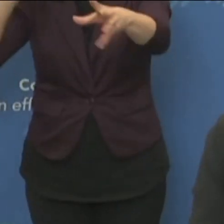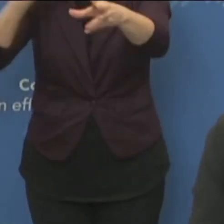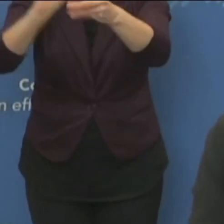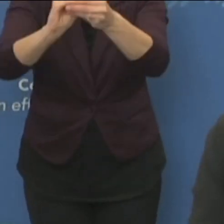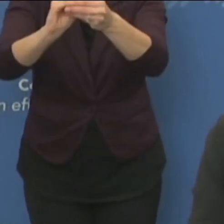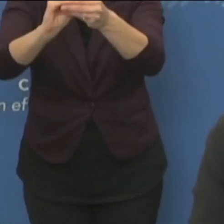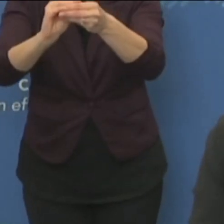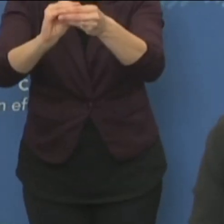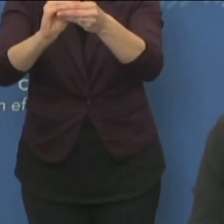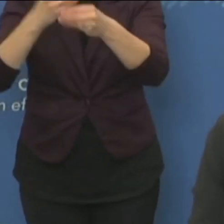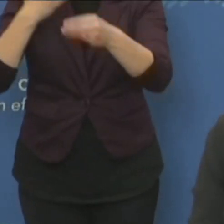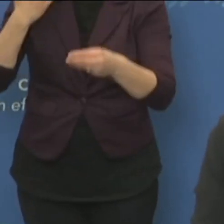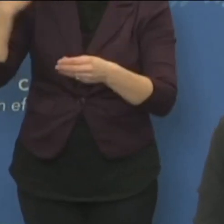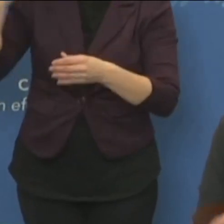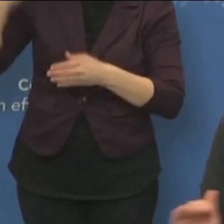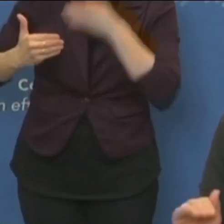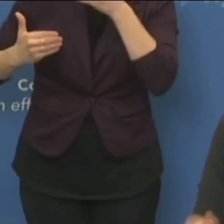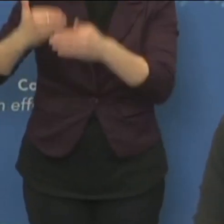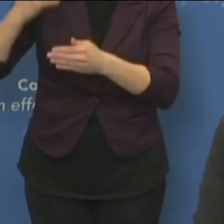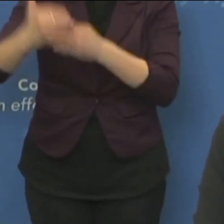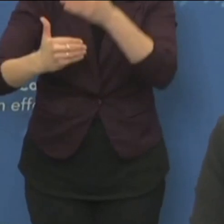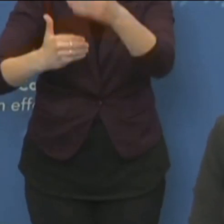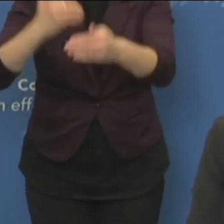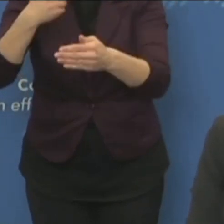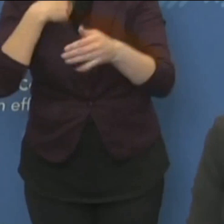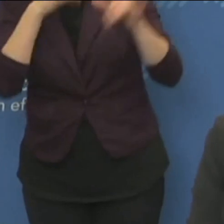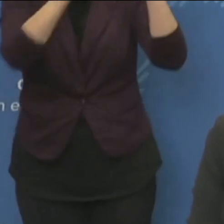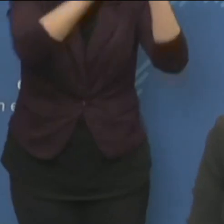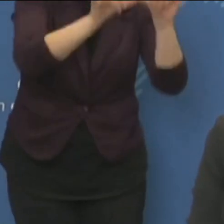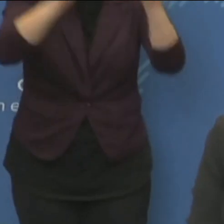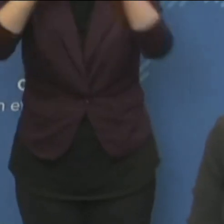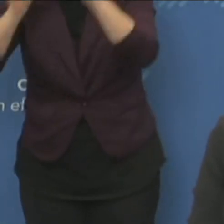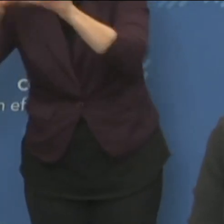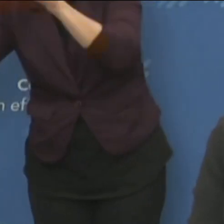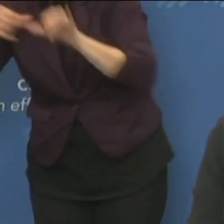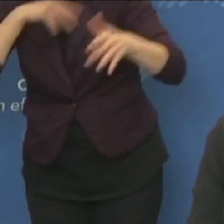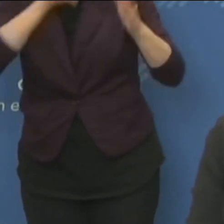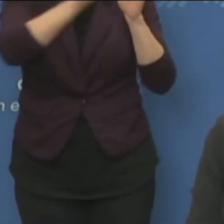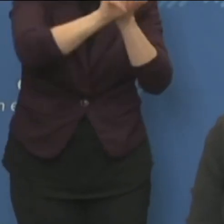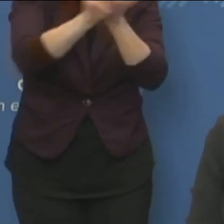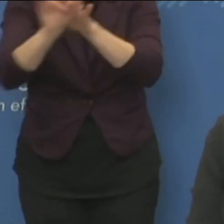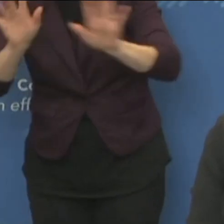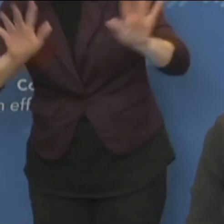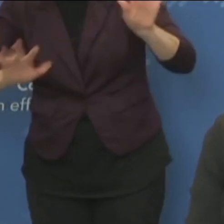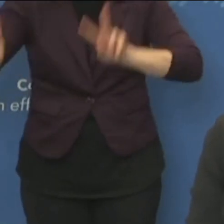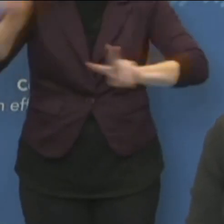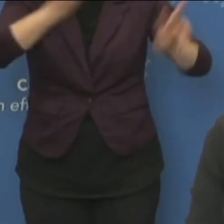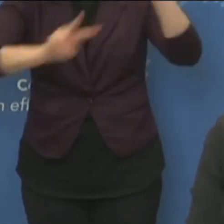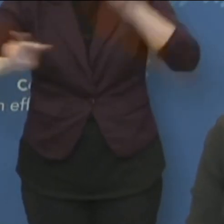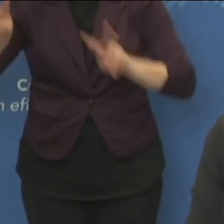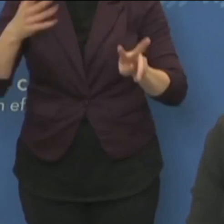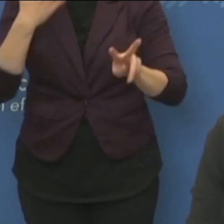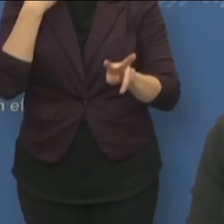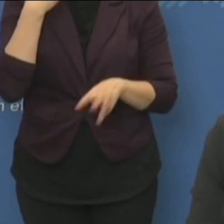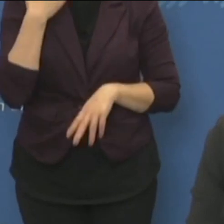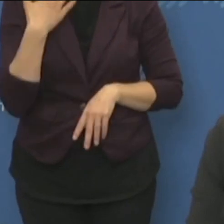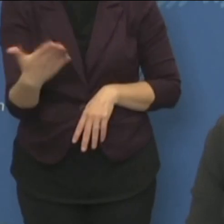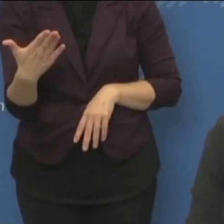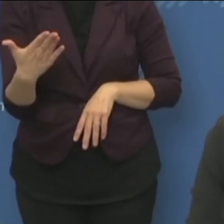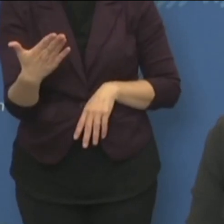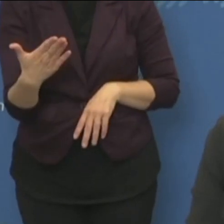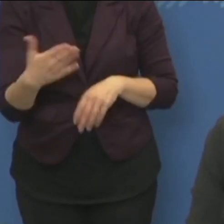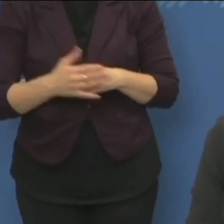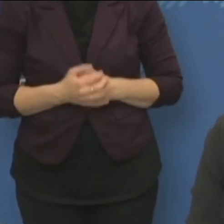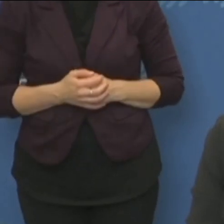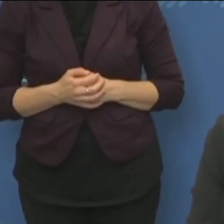all our indicators are stable or even decreasing. It is quite